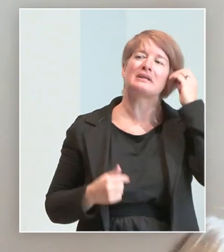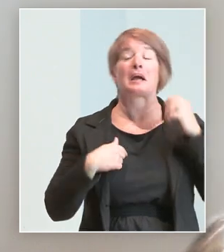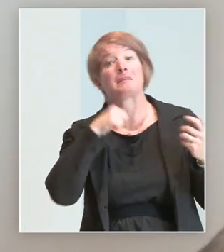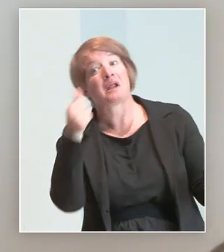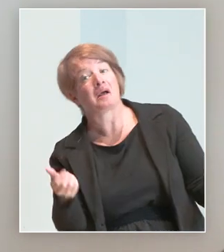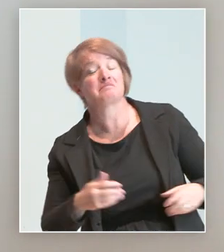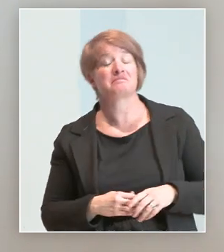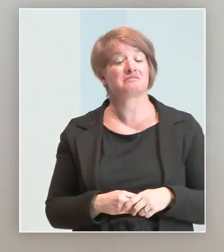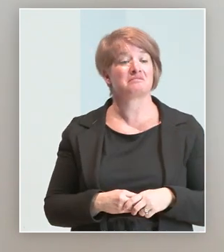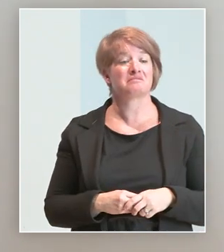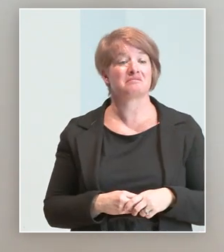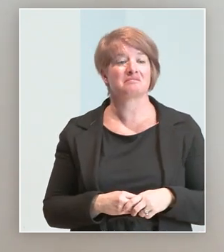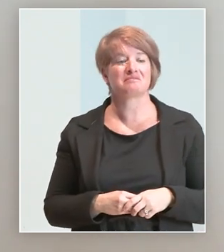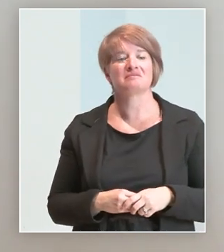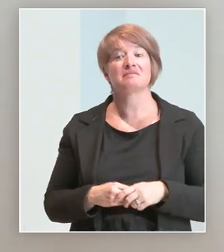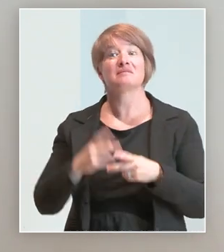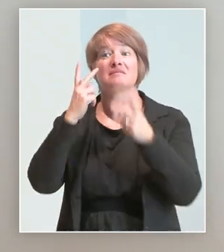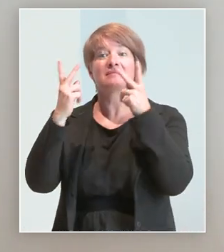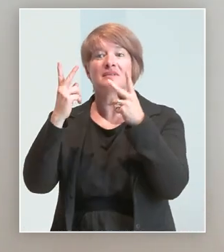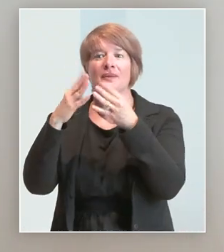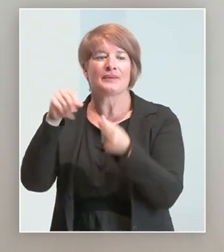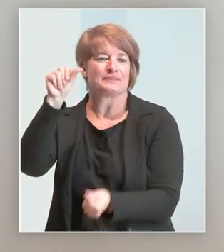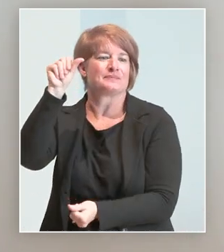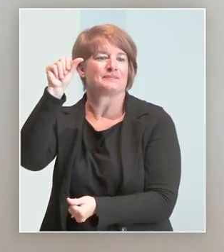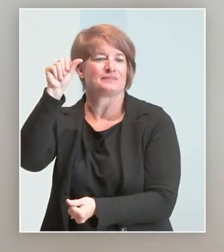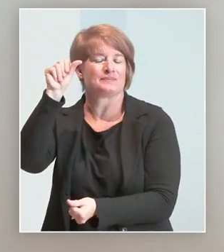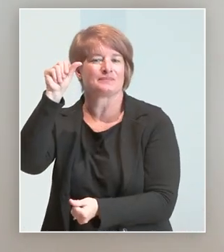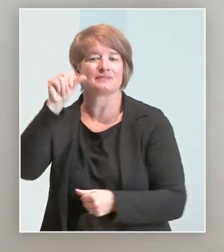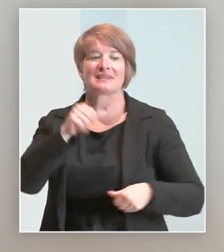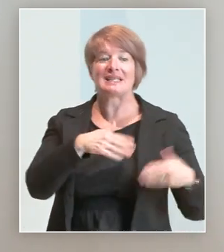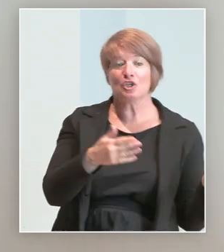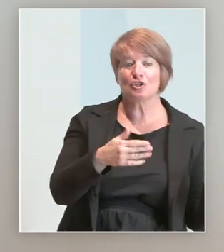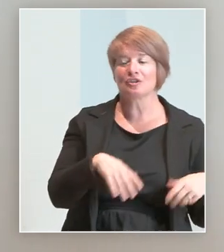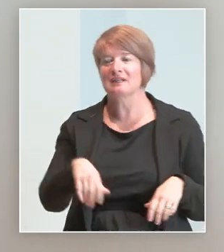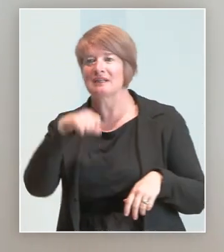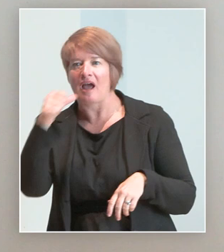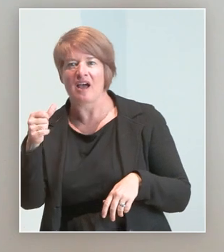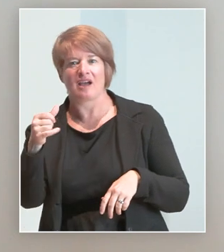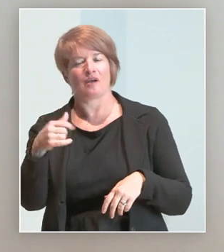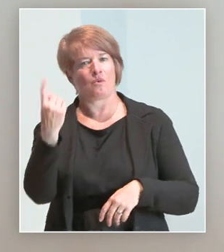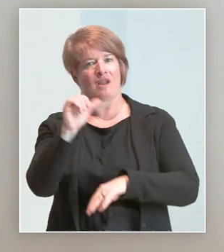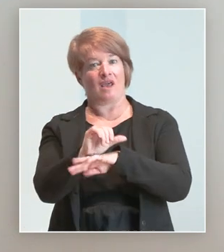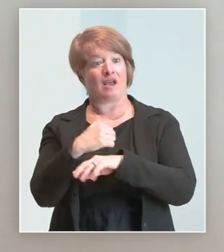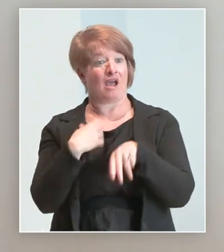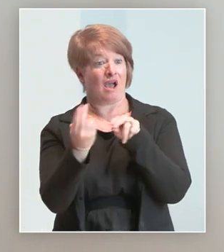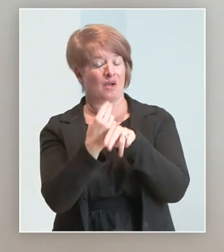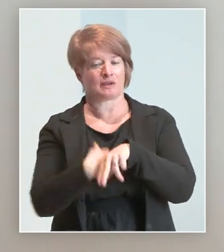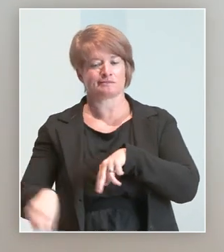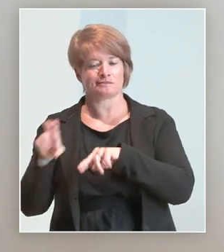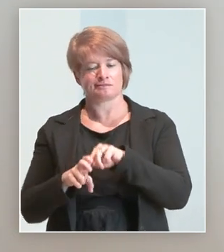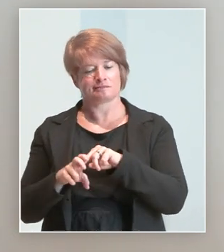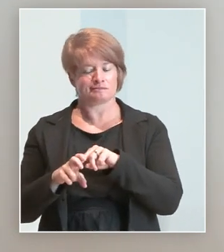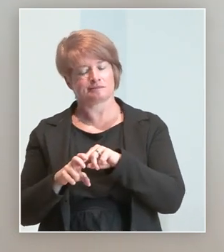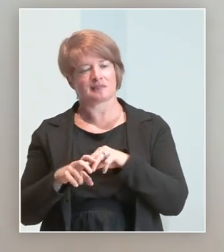not, invisibility. Walking between here and not, the night I sat on the side of the highway and decided